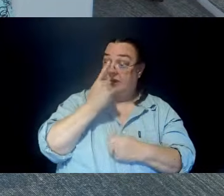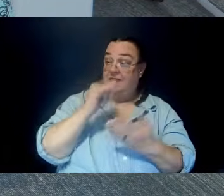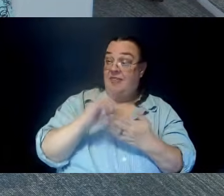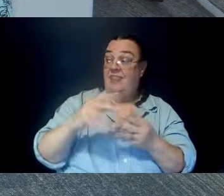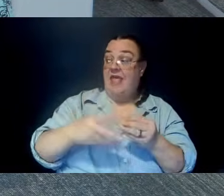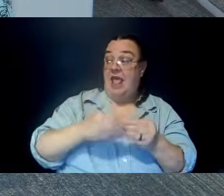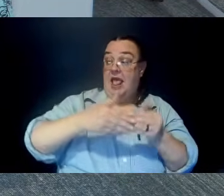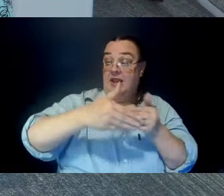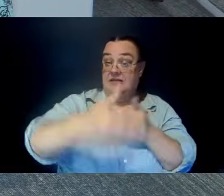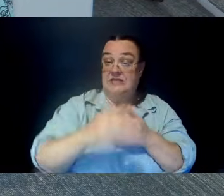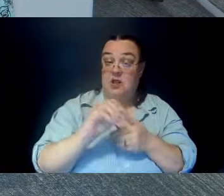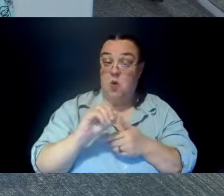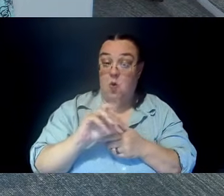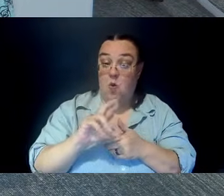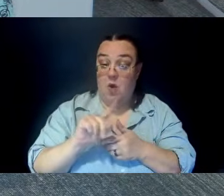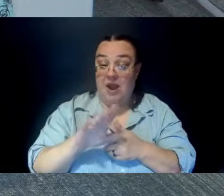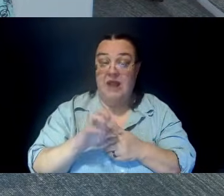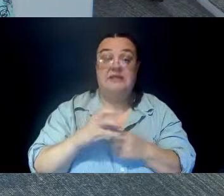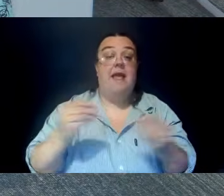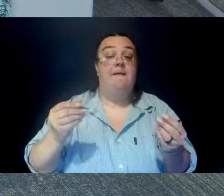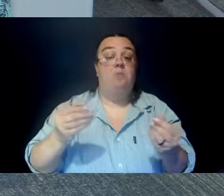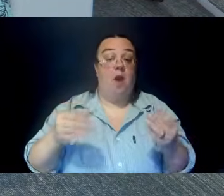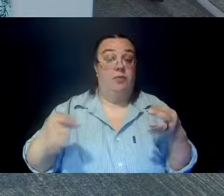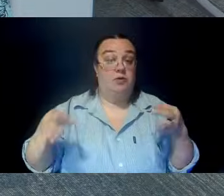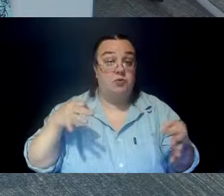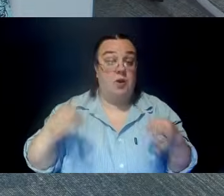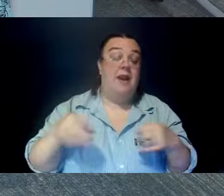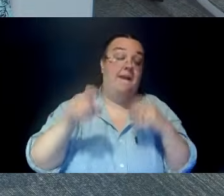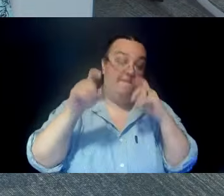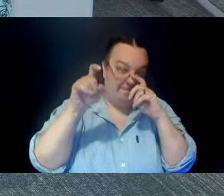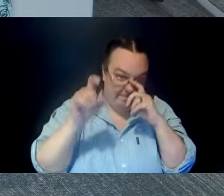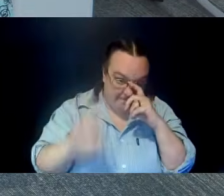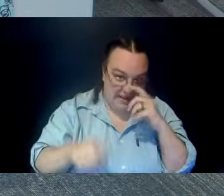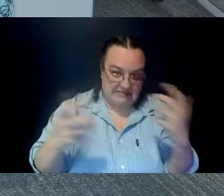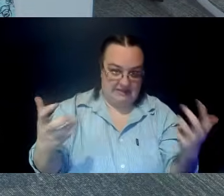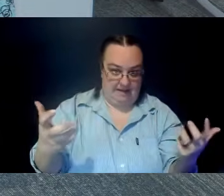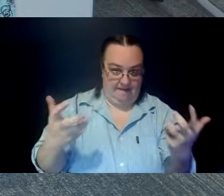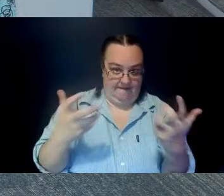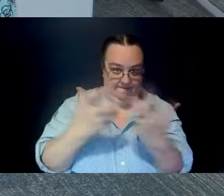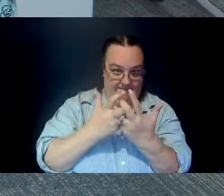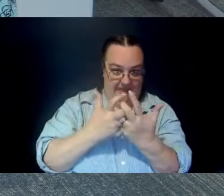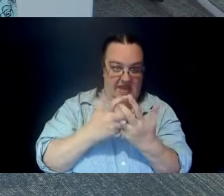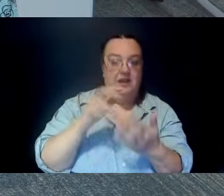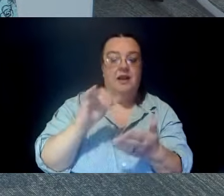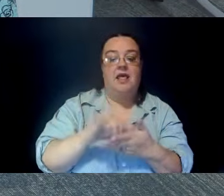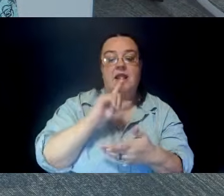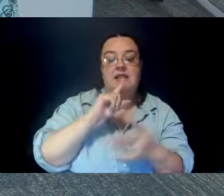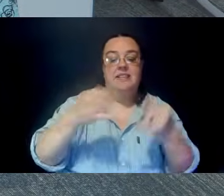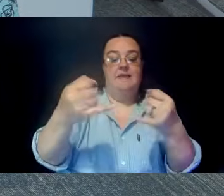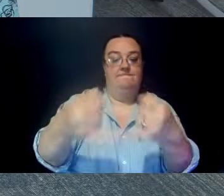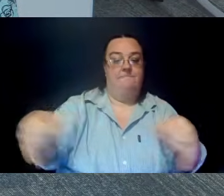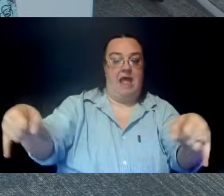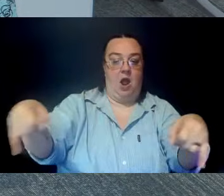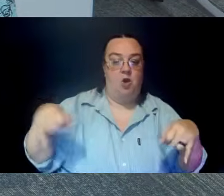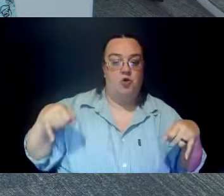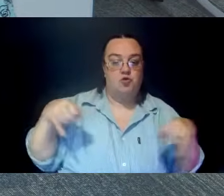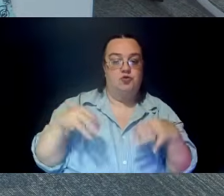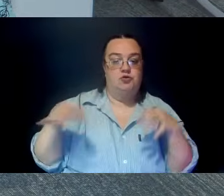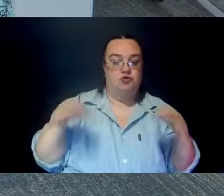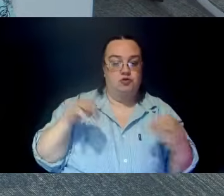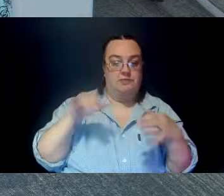annexation ordinance and property description must match. It is the boundary description that is